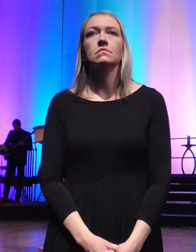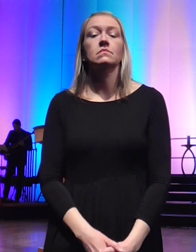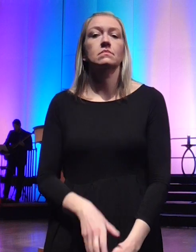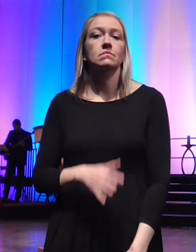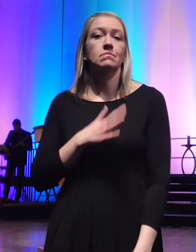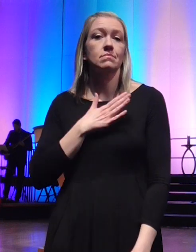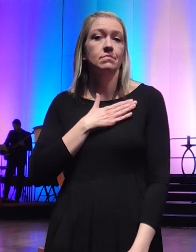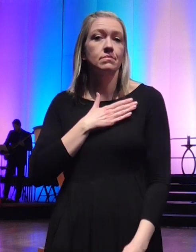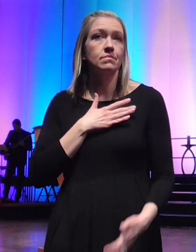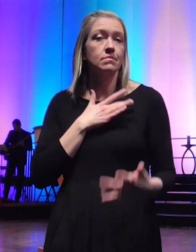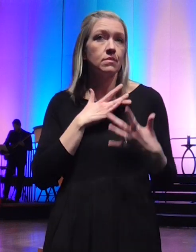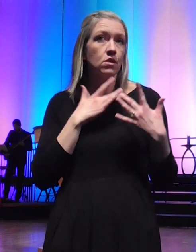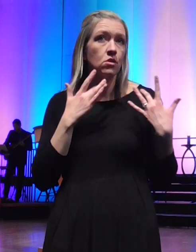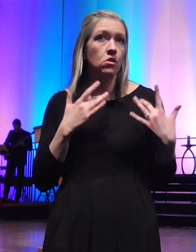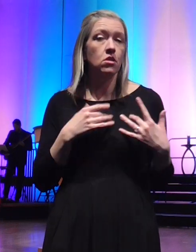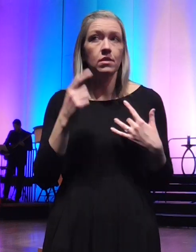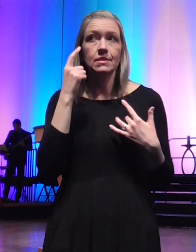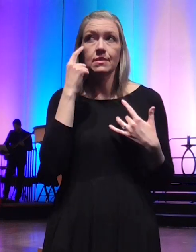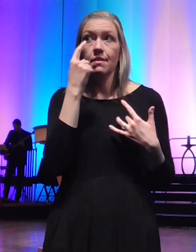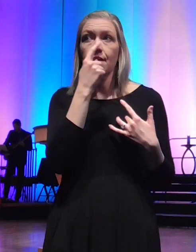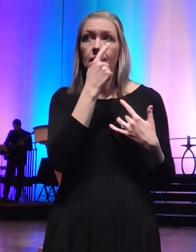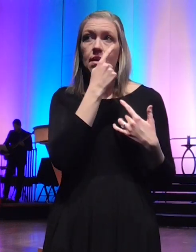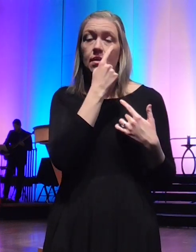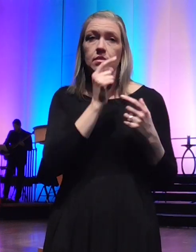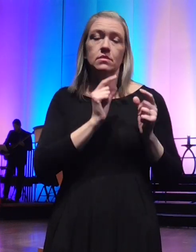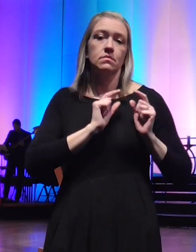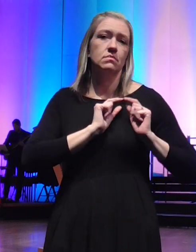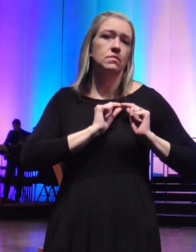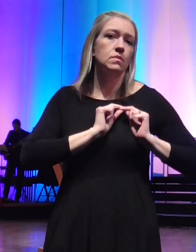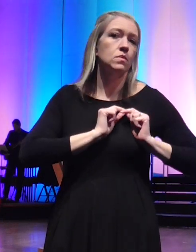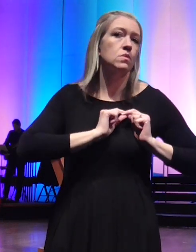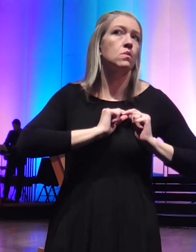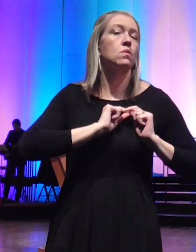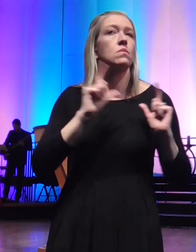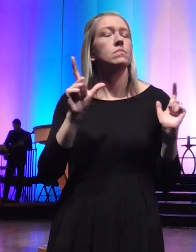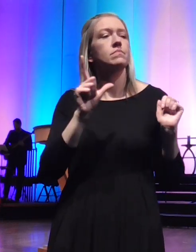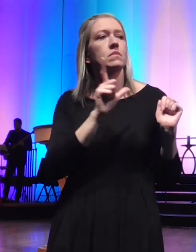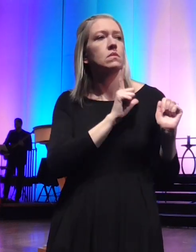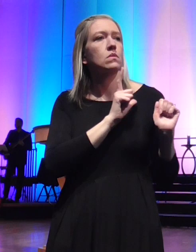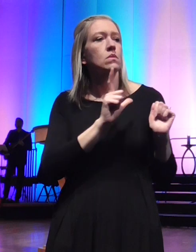Open the eyes of my heart, Lord.